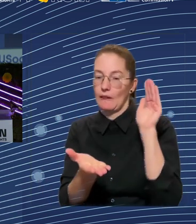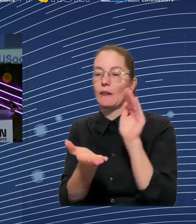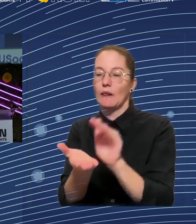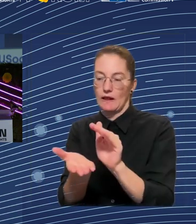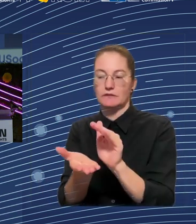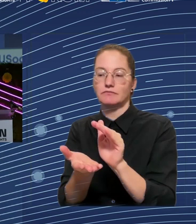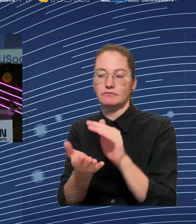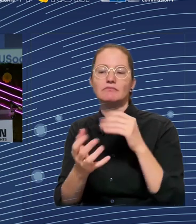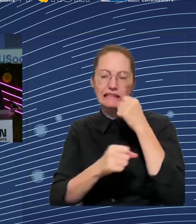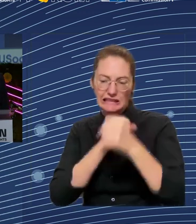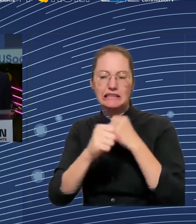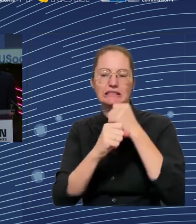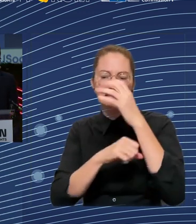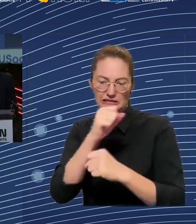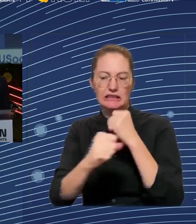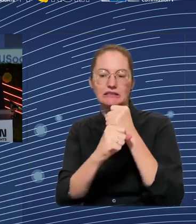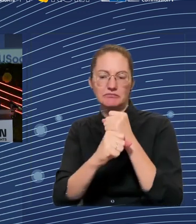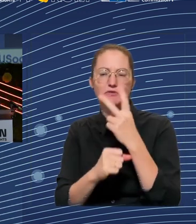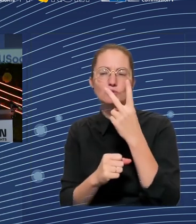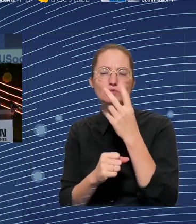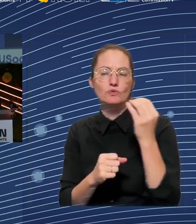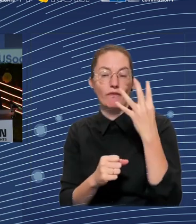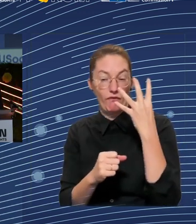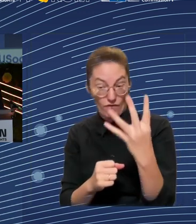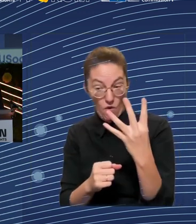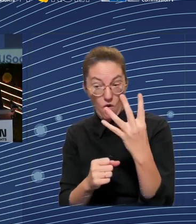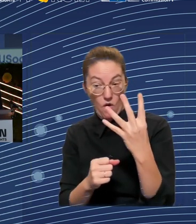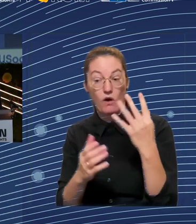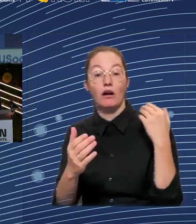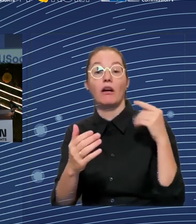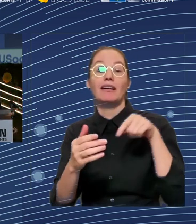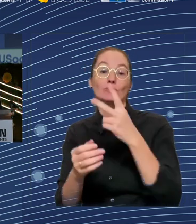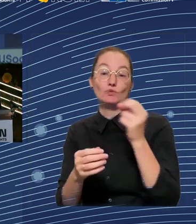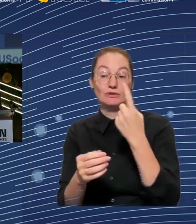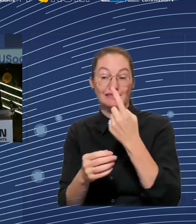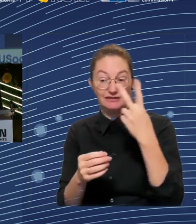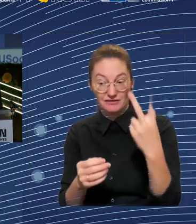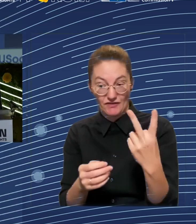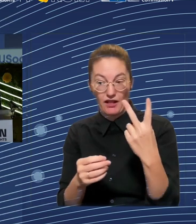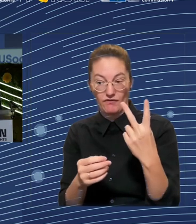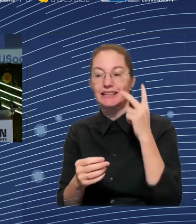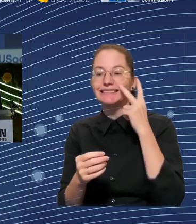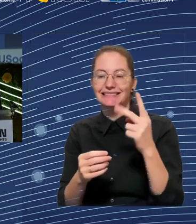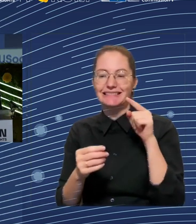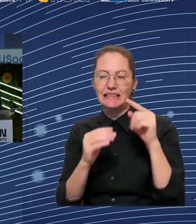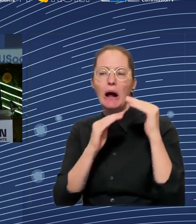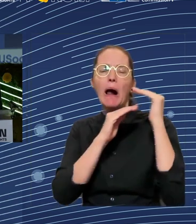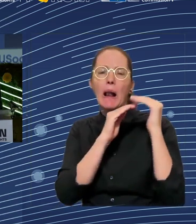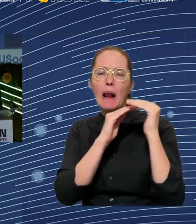15 years ago. We then analyzed some measures that could be taken to improve labor market